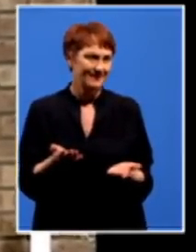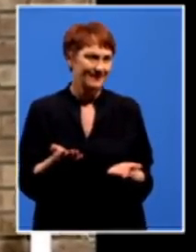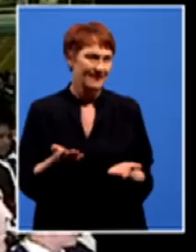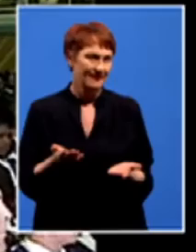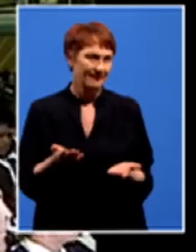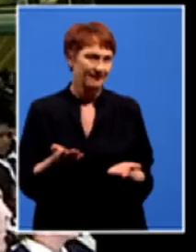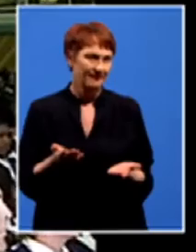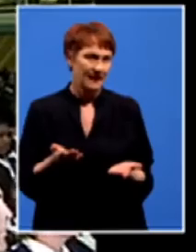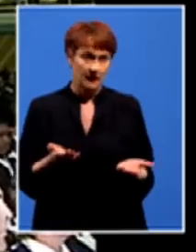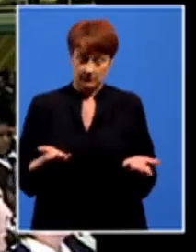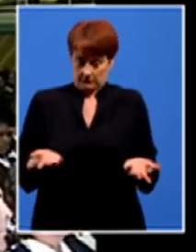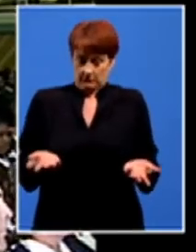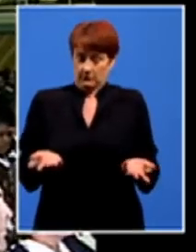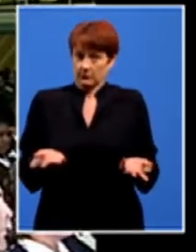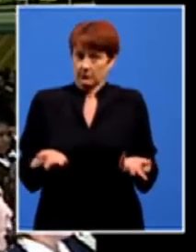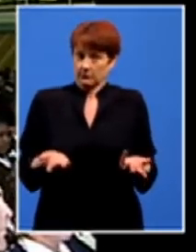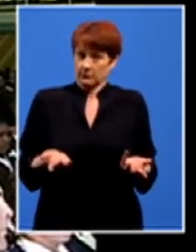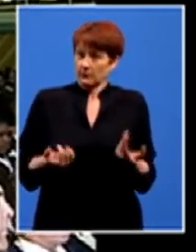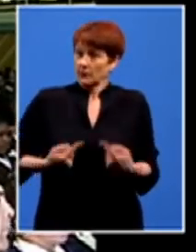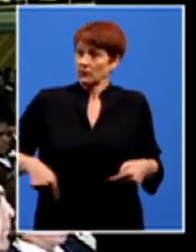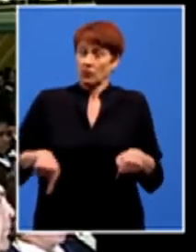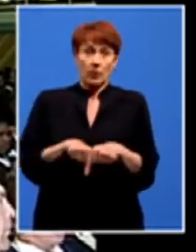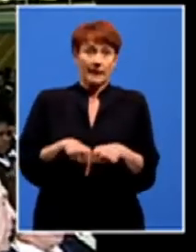Well, because we had nothing else to do,